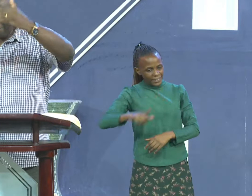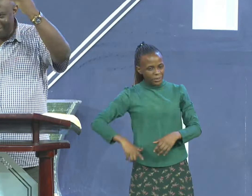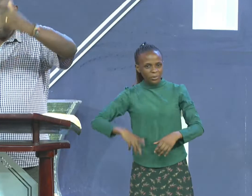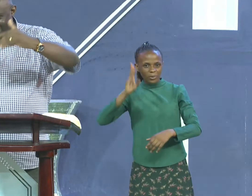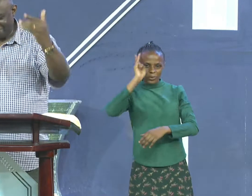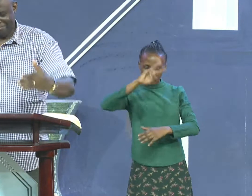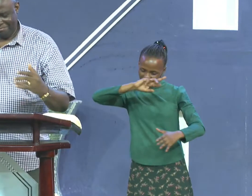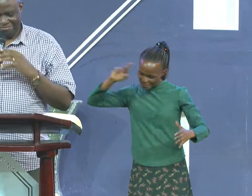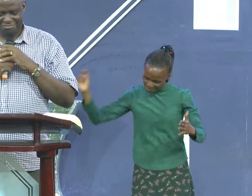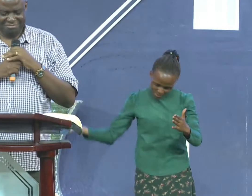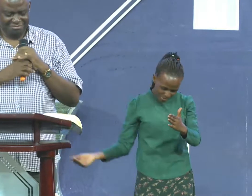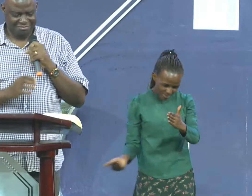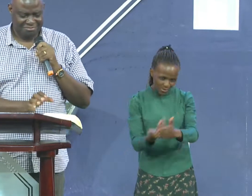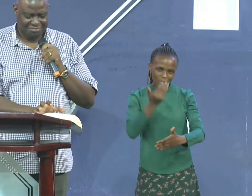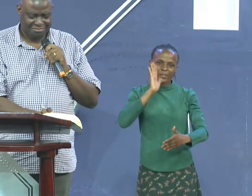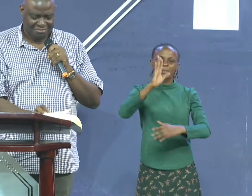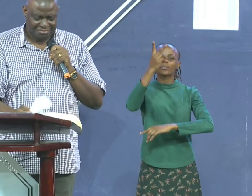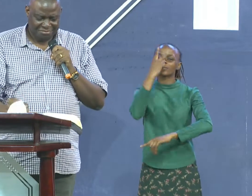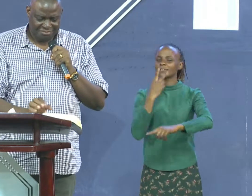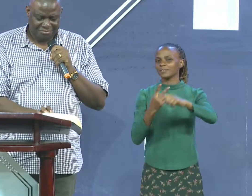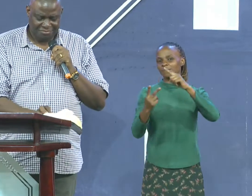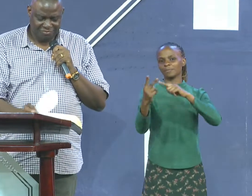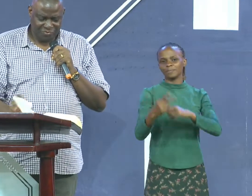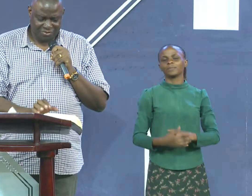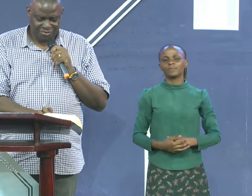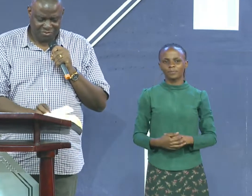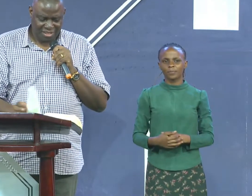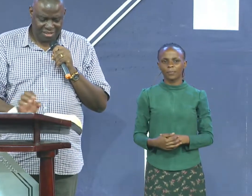your vision.